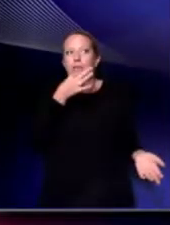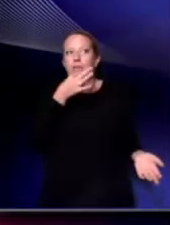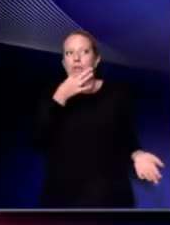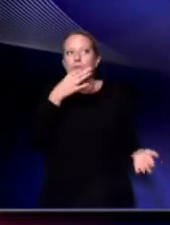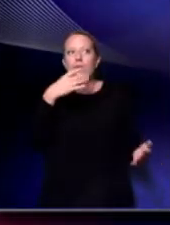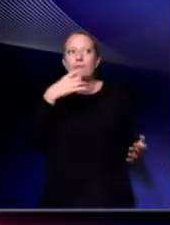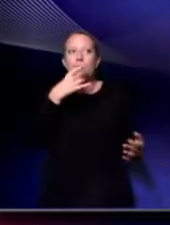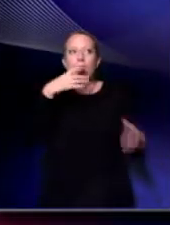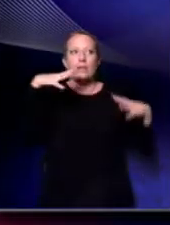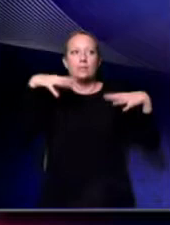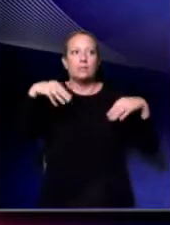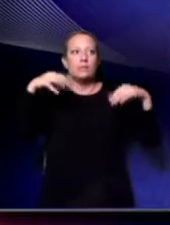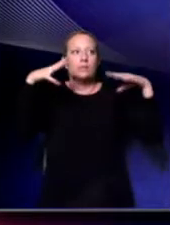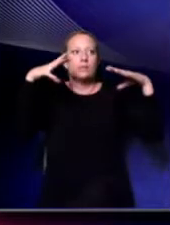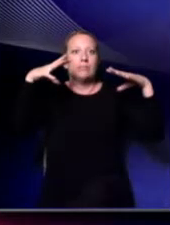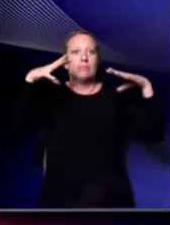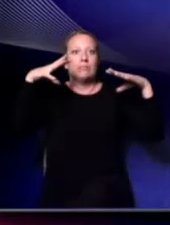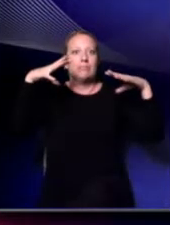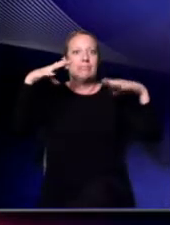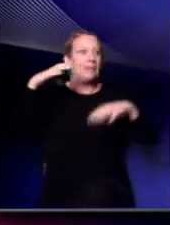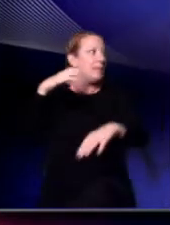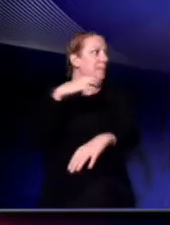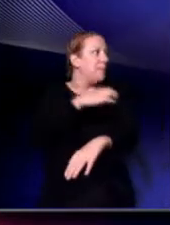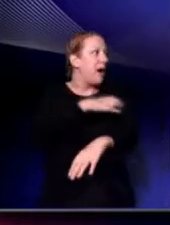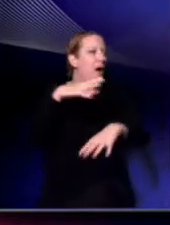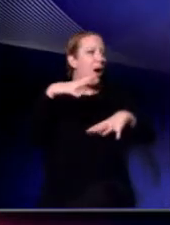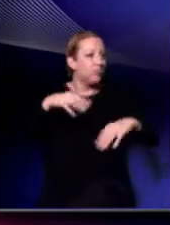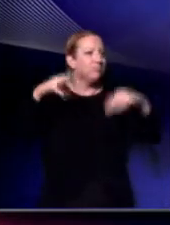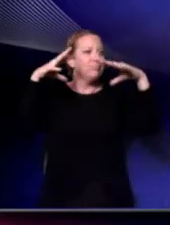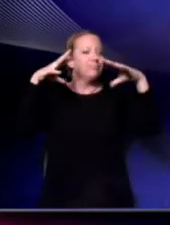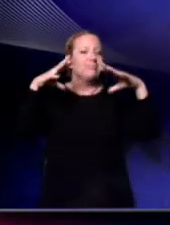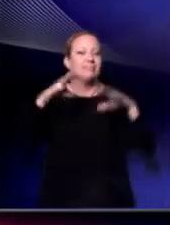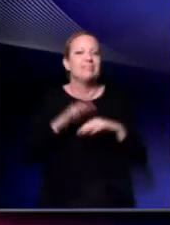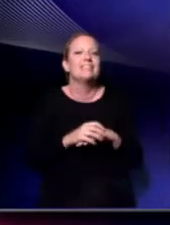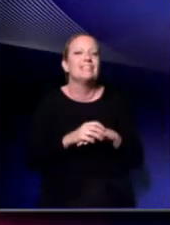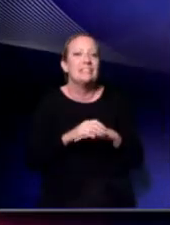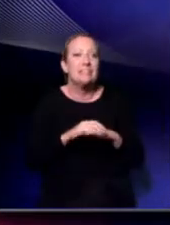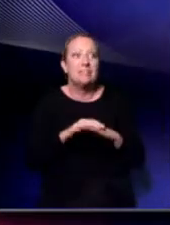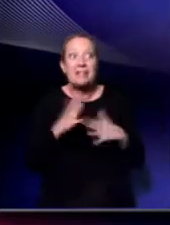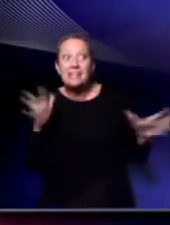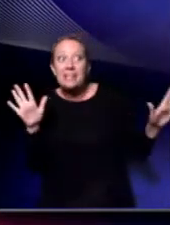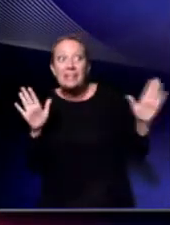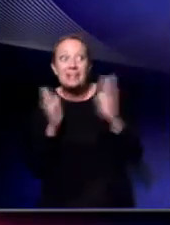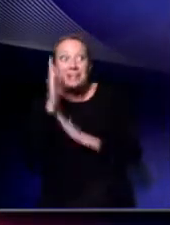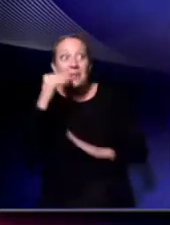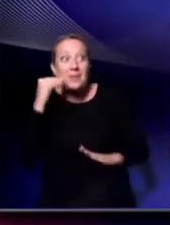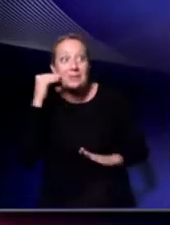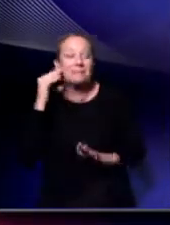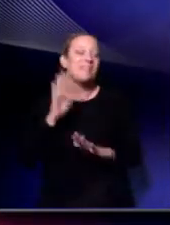Wow. Yeah. Power surge, huh? That's it? Korea? No.